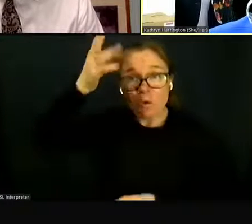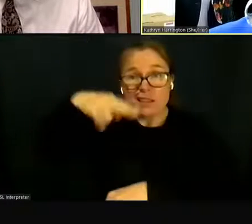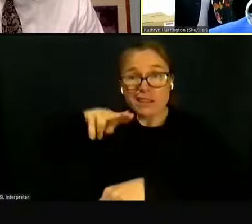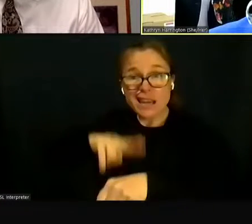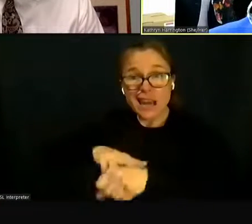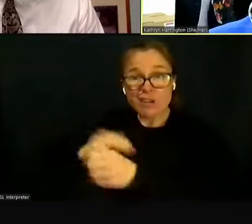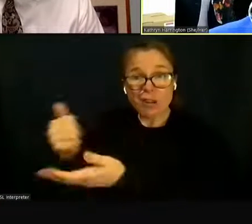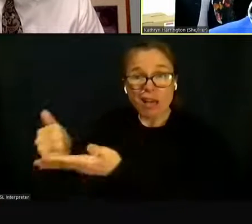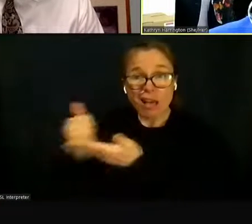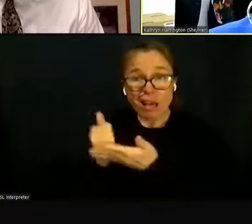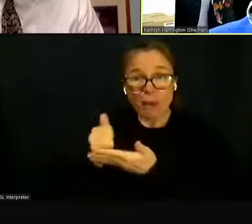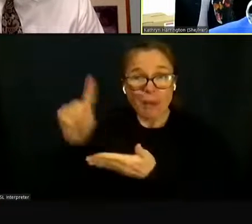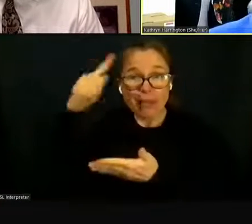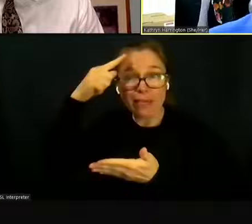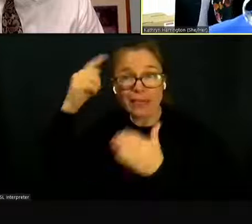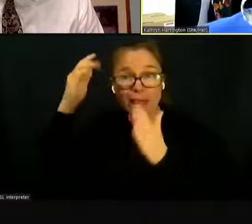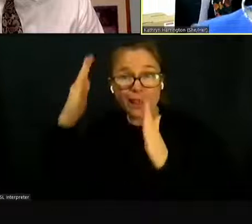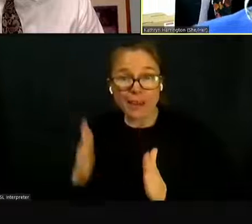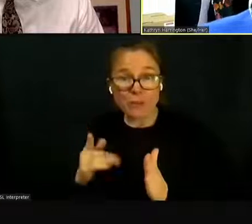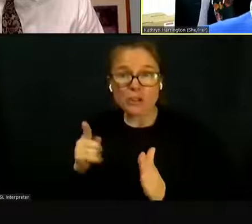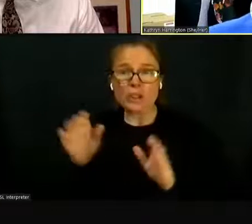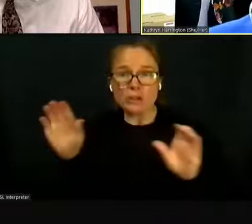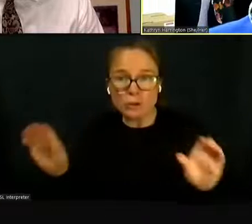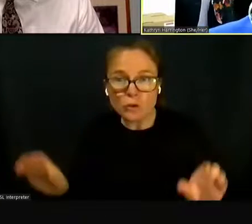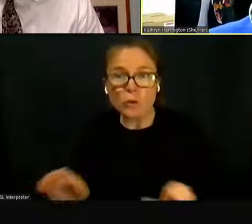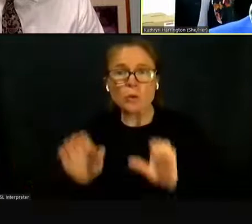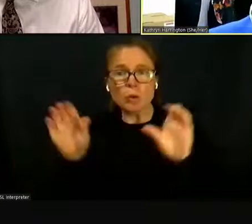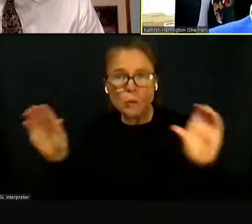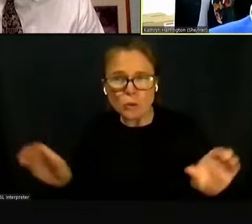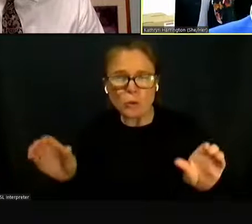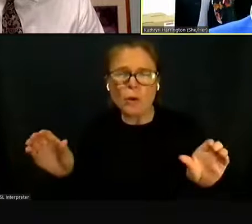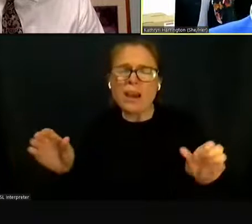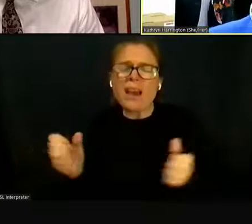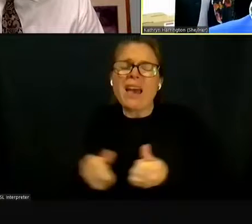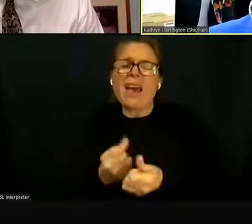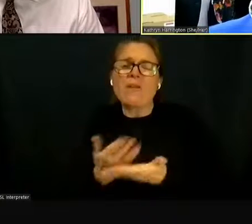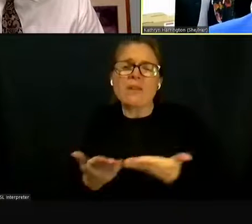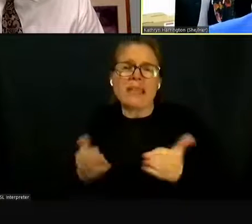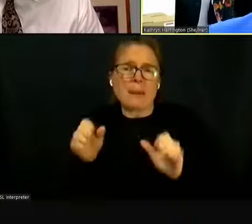our governor has been doing everything possible that she can.